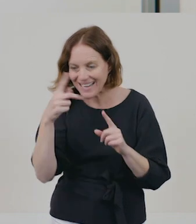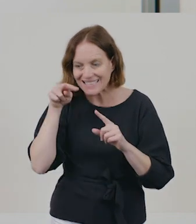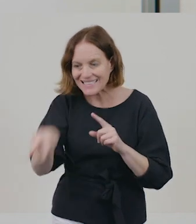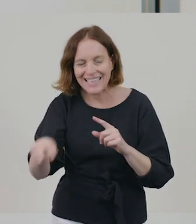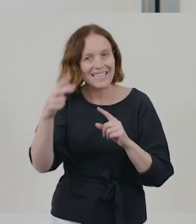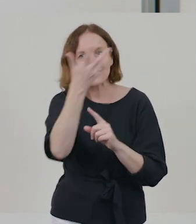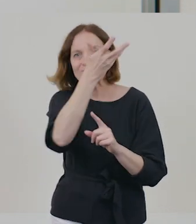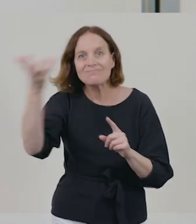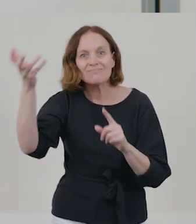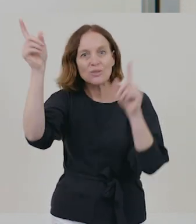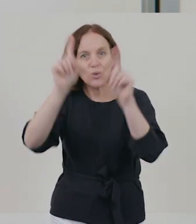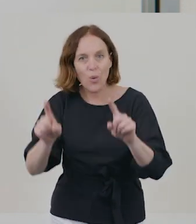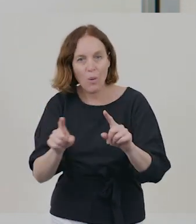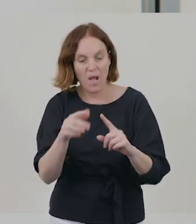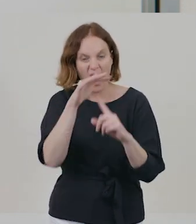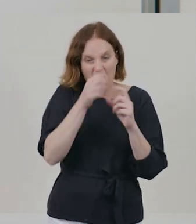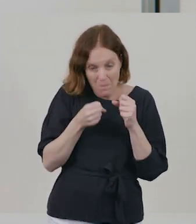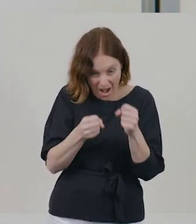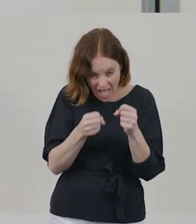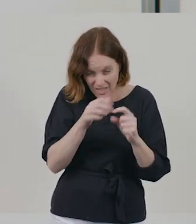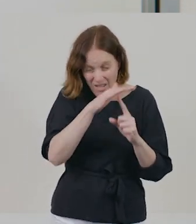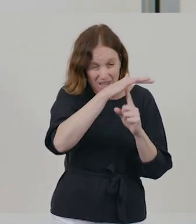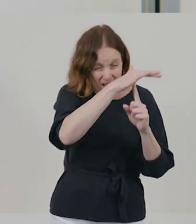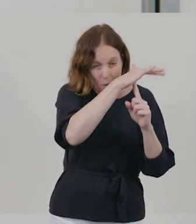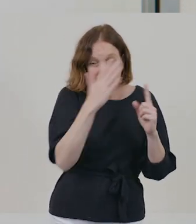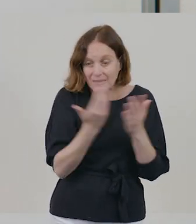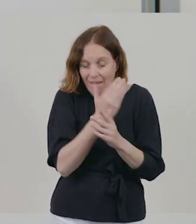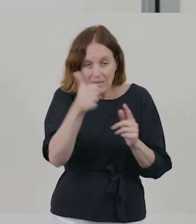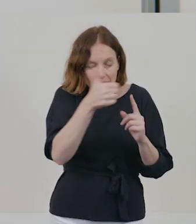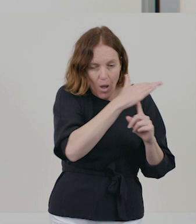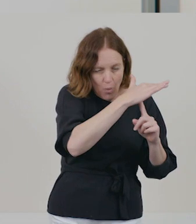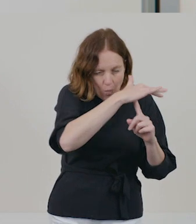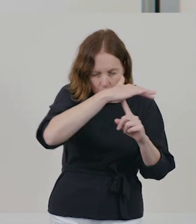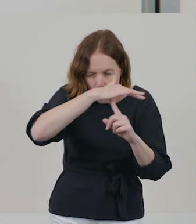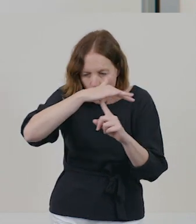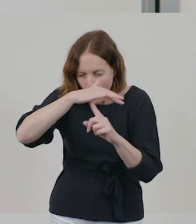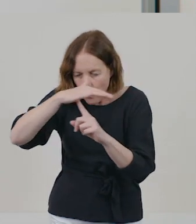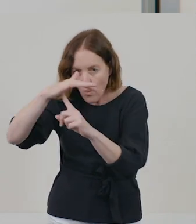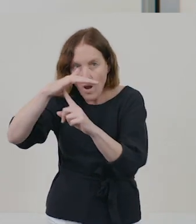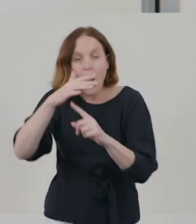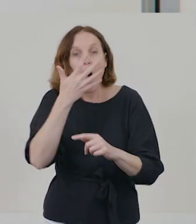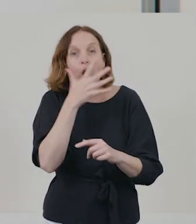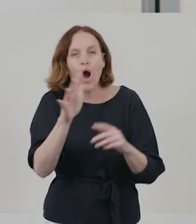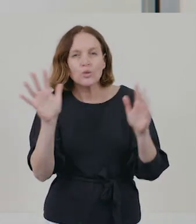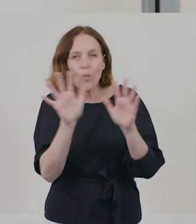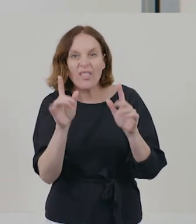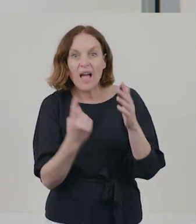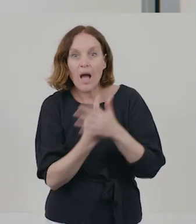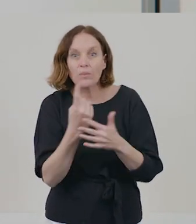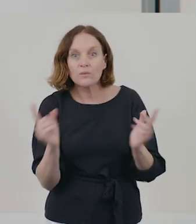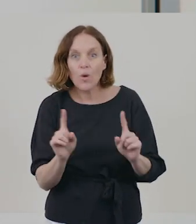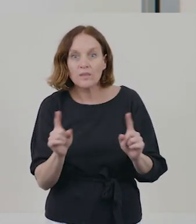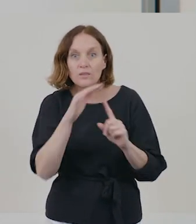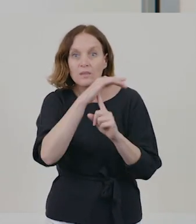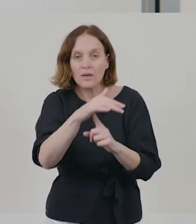rescuing. The rescue helicopter pilot would have to wait until it's safe enough to fly. And what effect would hot weather have on the